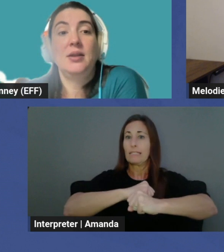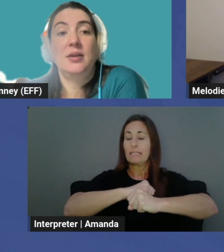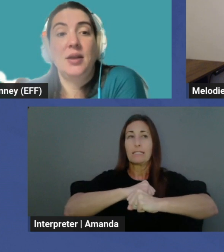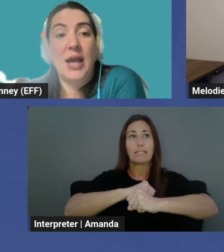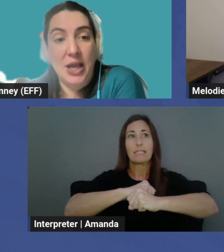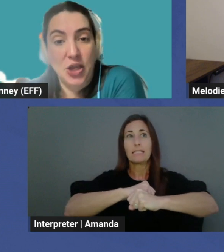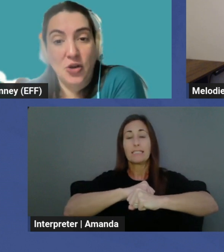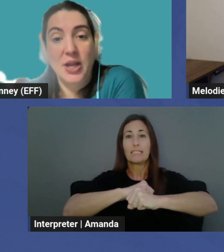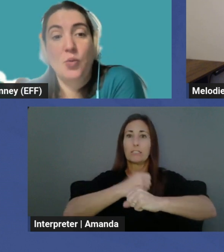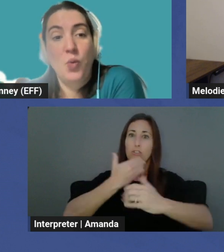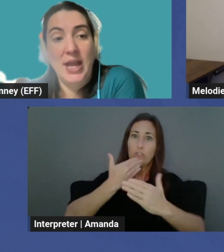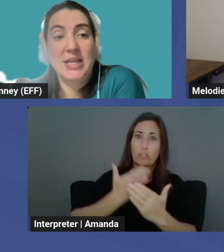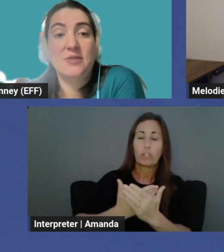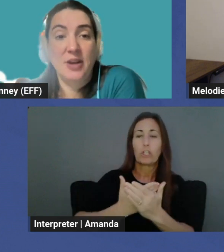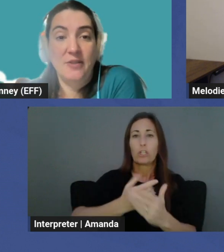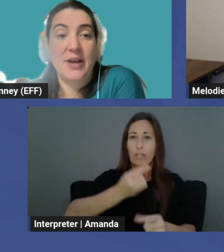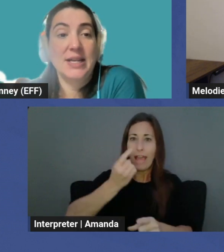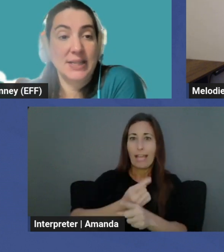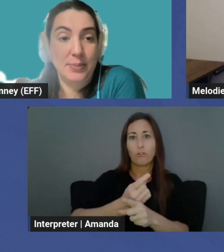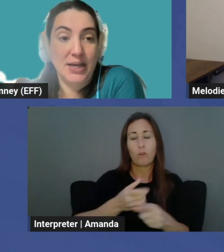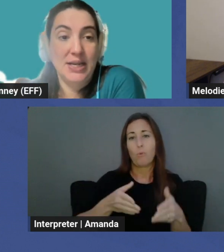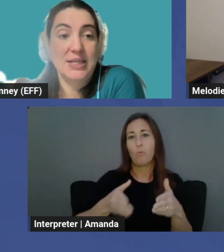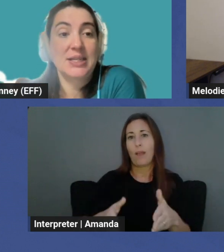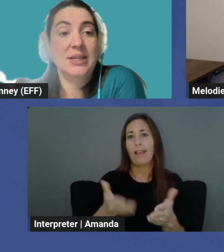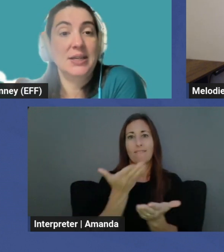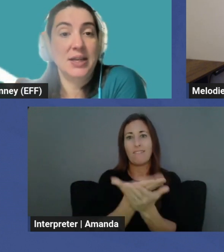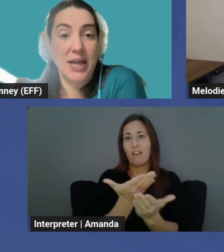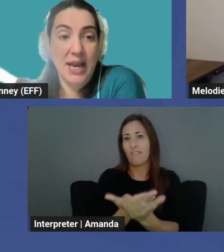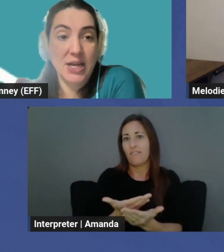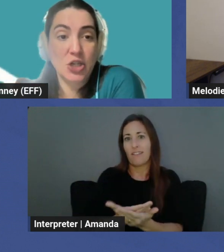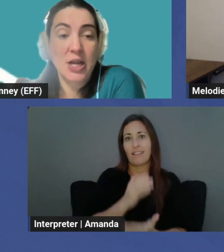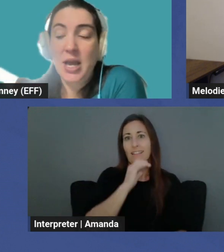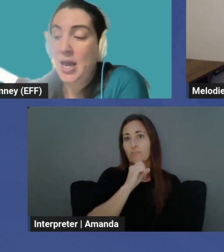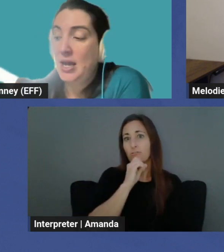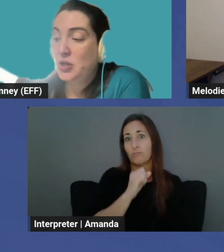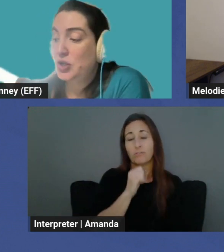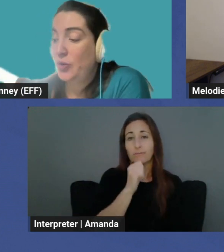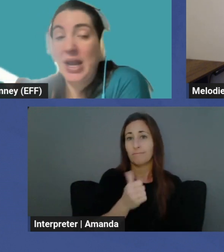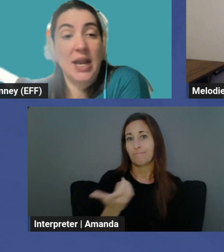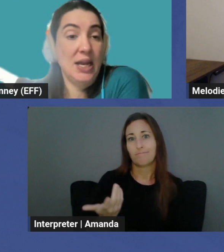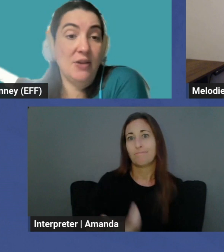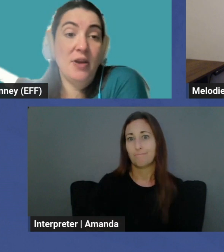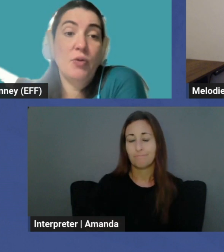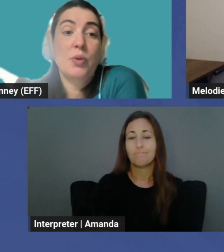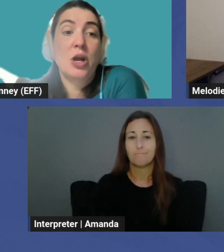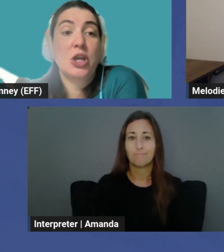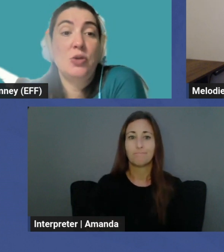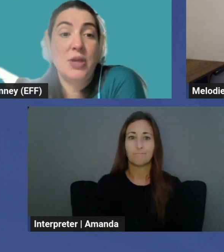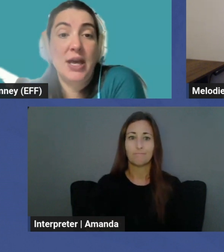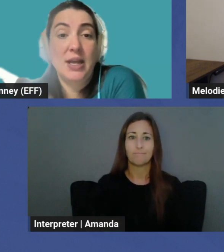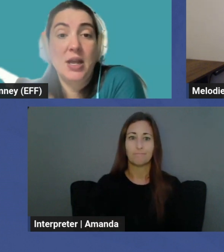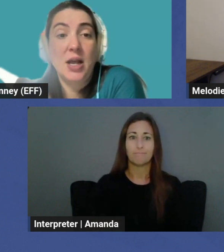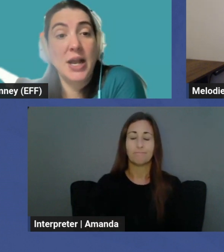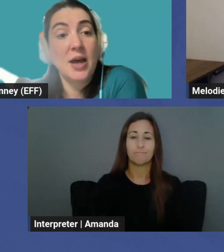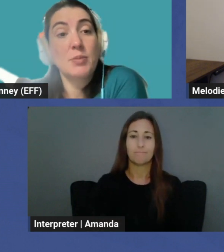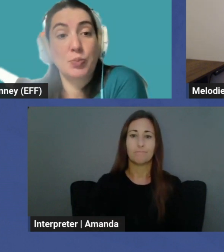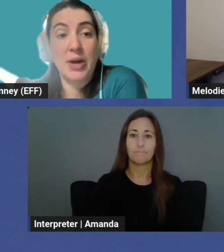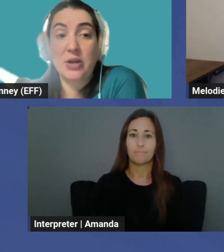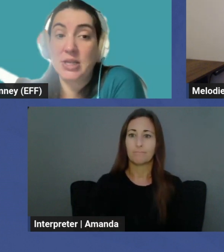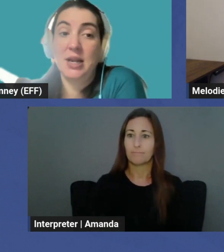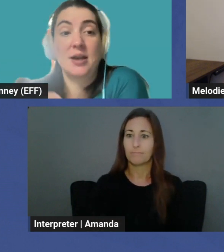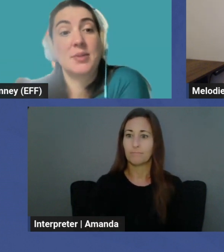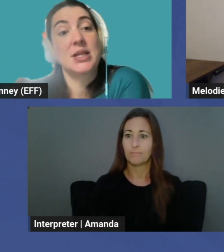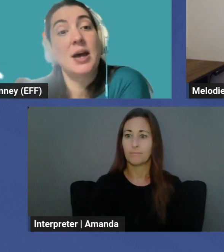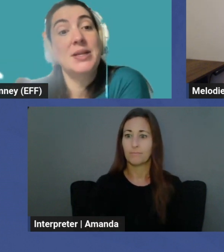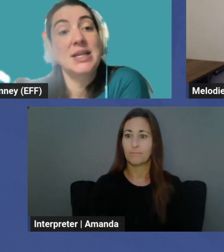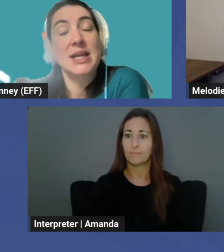legitimate, accurate way to verify somebody's age. And so again, at EFF, we would argue that anonymous